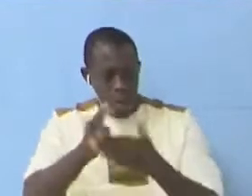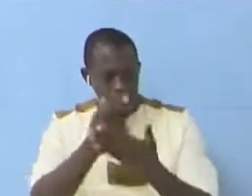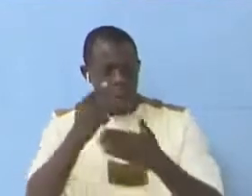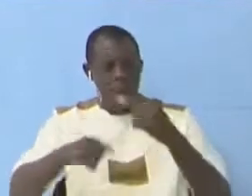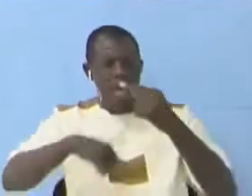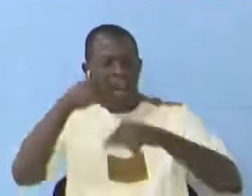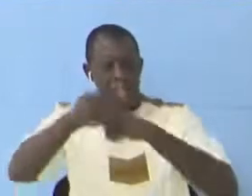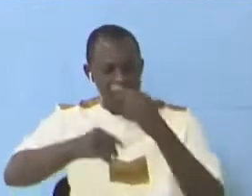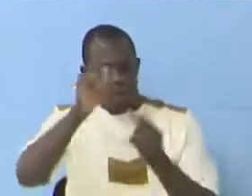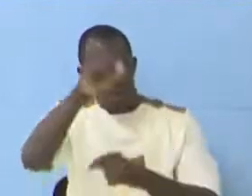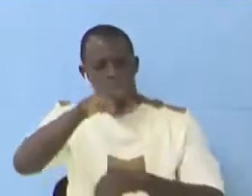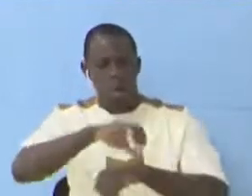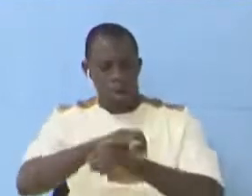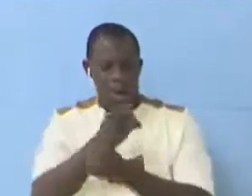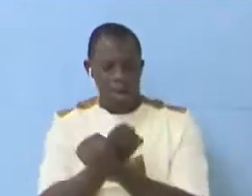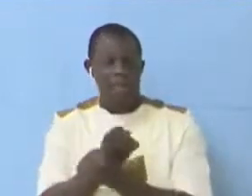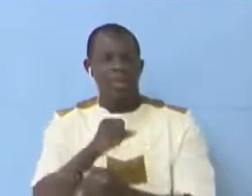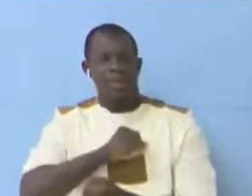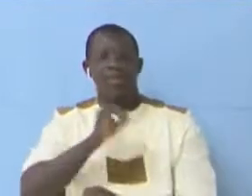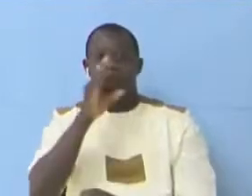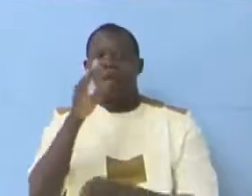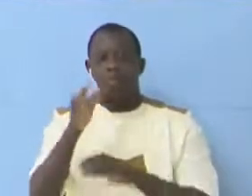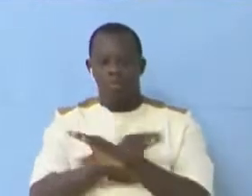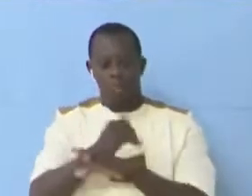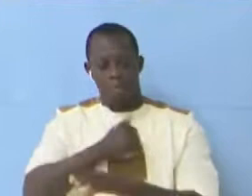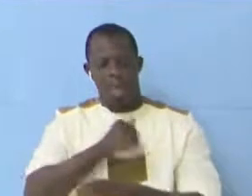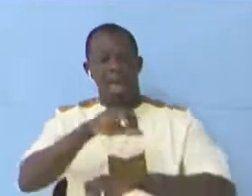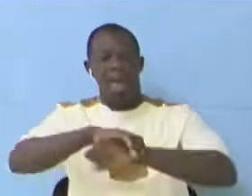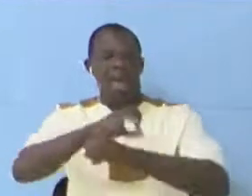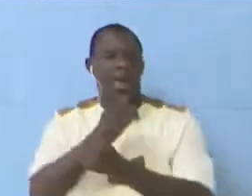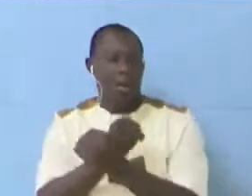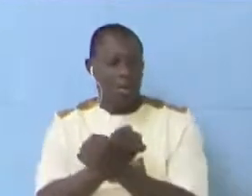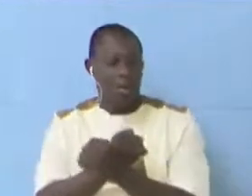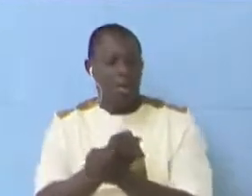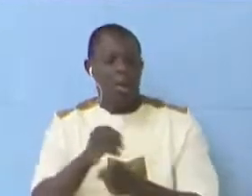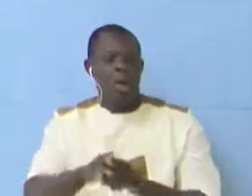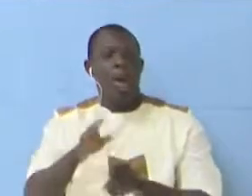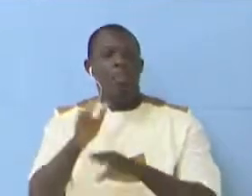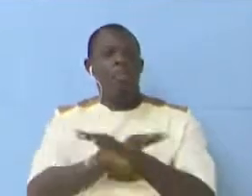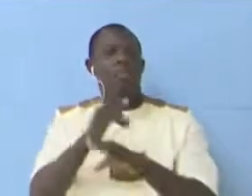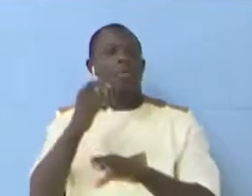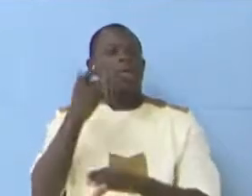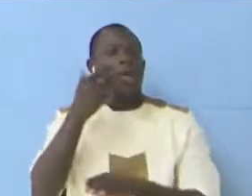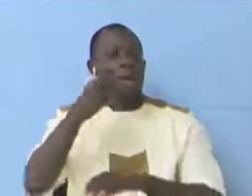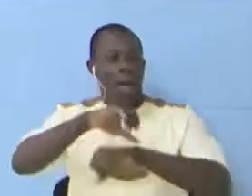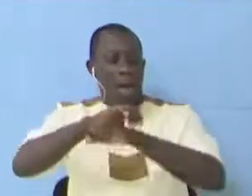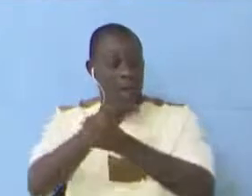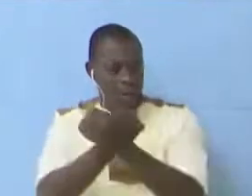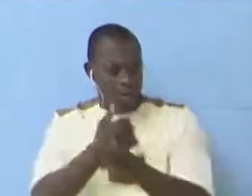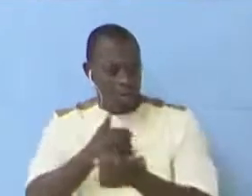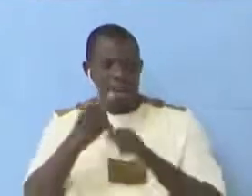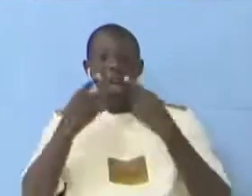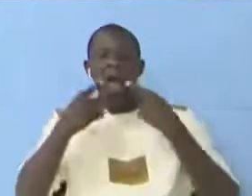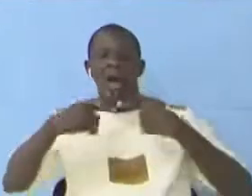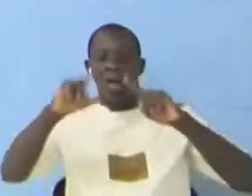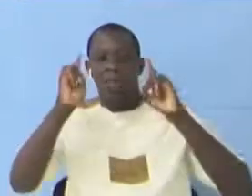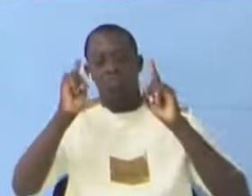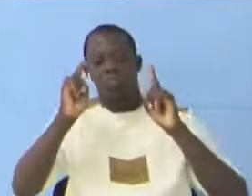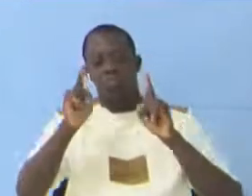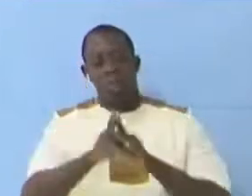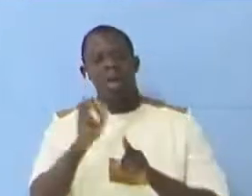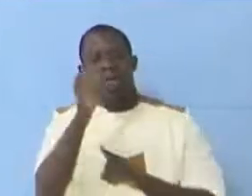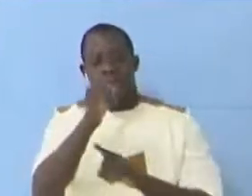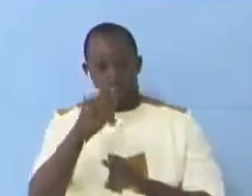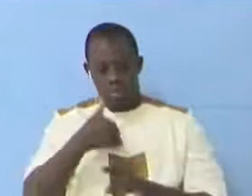jàpp. It was announced a day before my arrest. ko yéebaane balaa ñu may jàpp. Because I was arrested